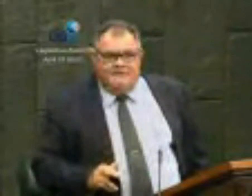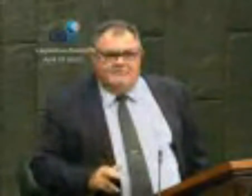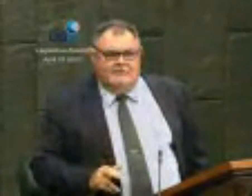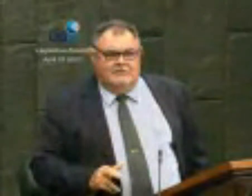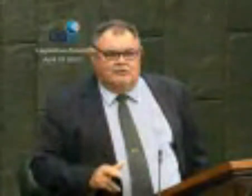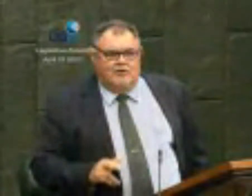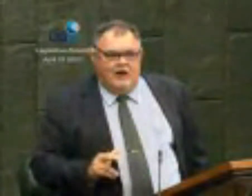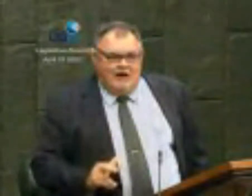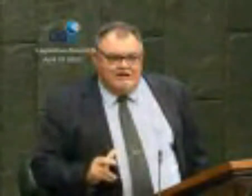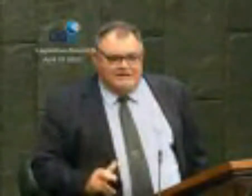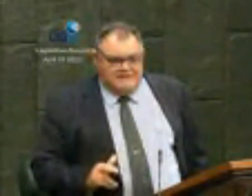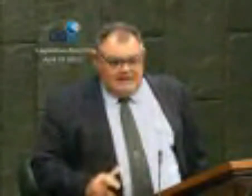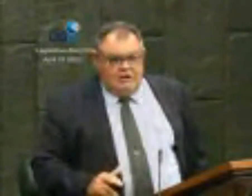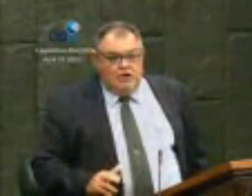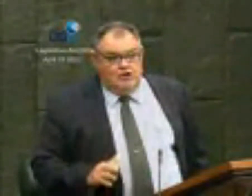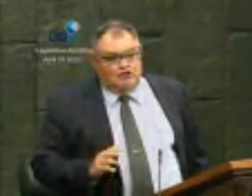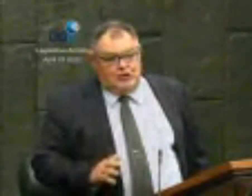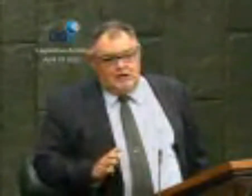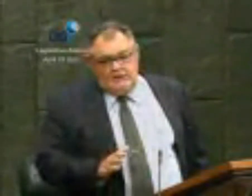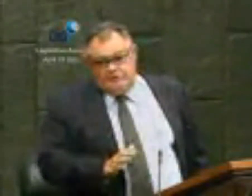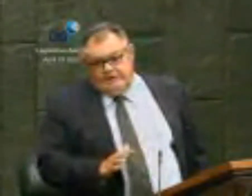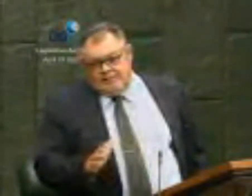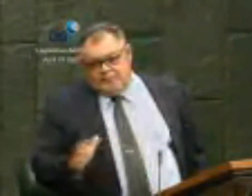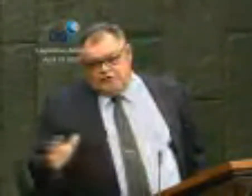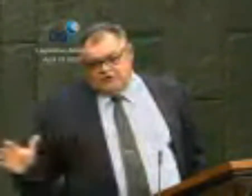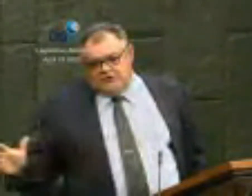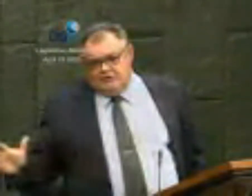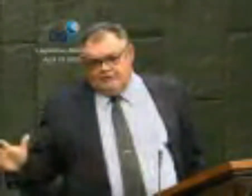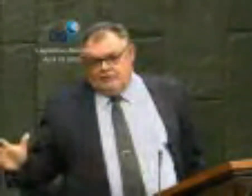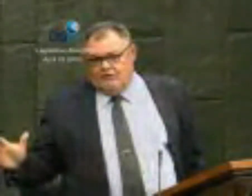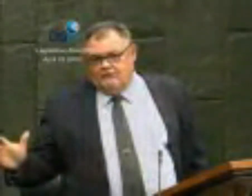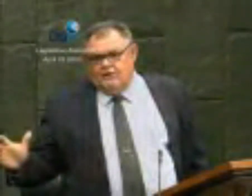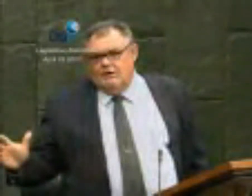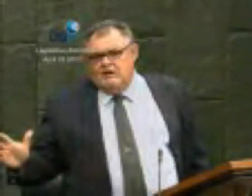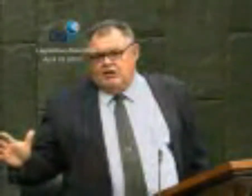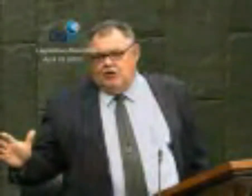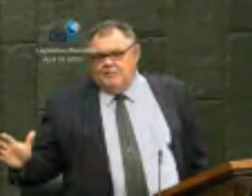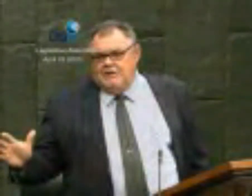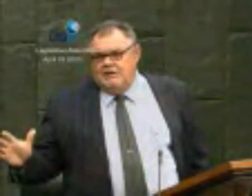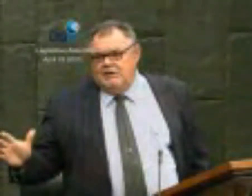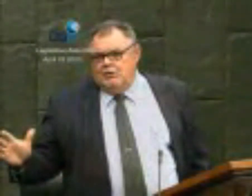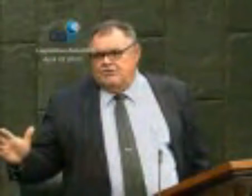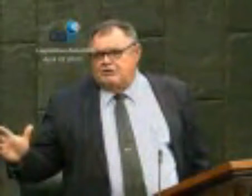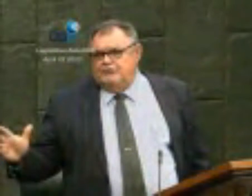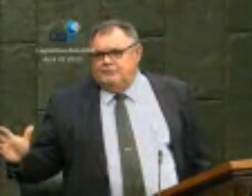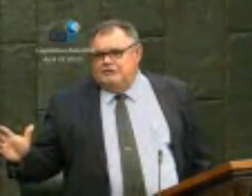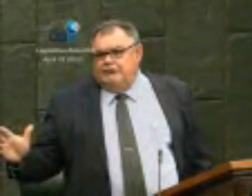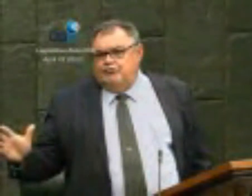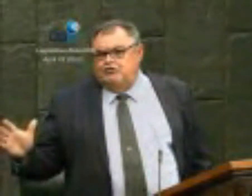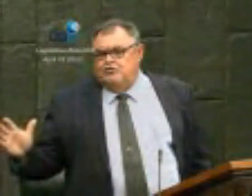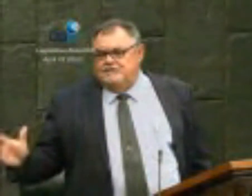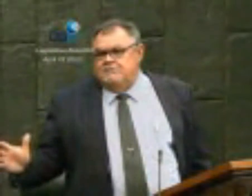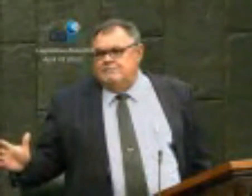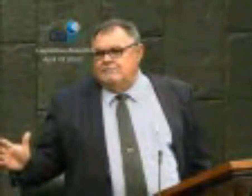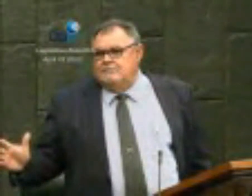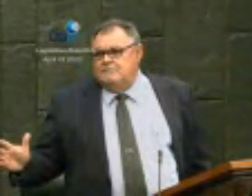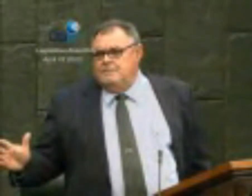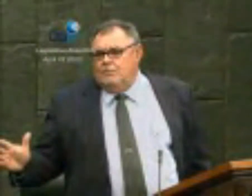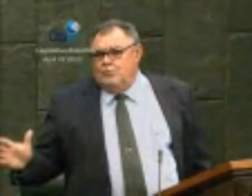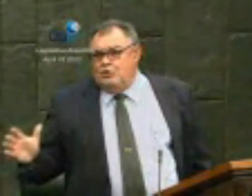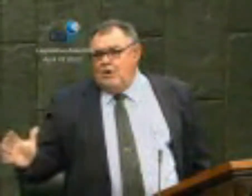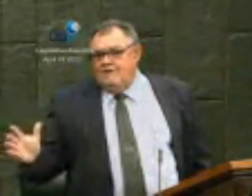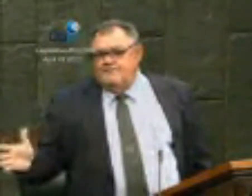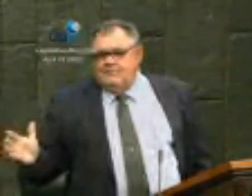certainly for that portion of our economy which contributed through tourism. We're going to have to replace that with some kind